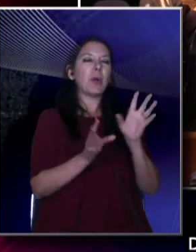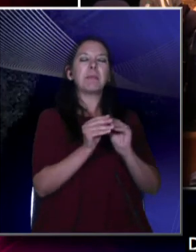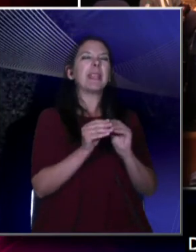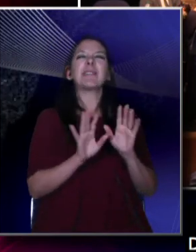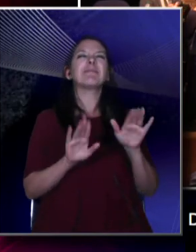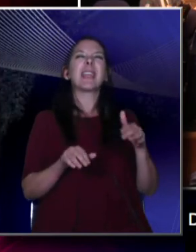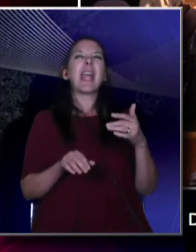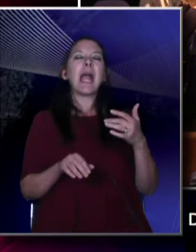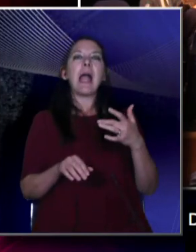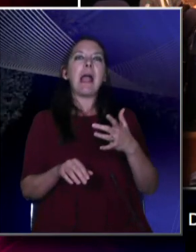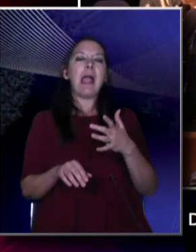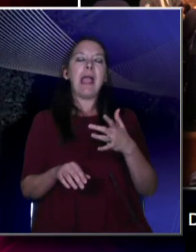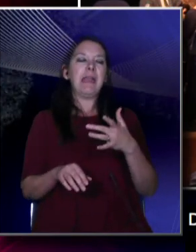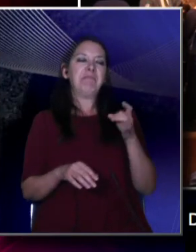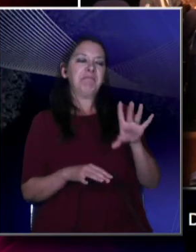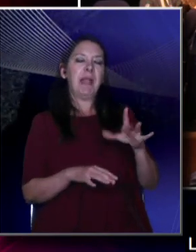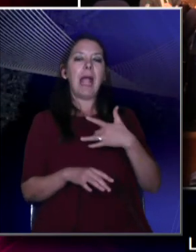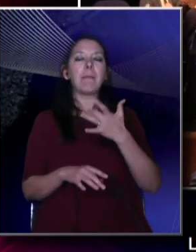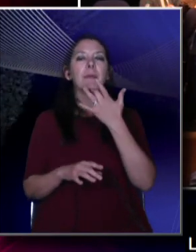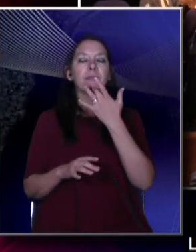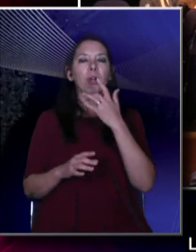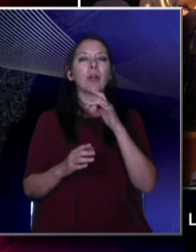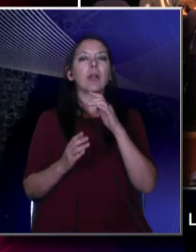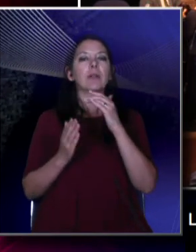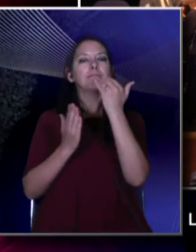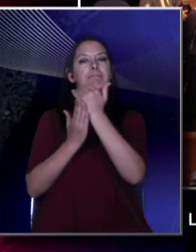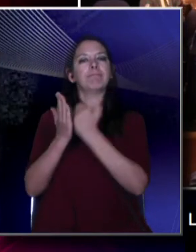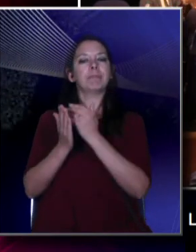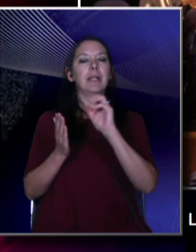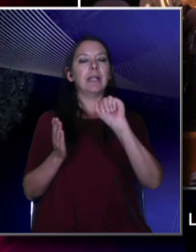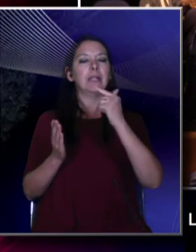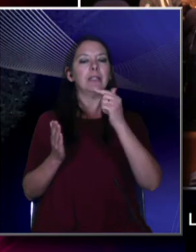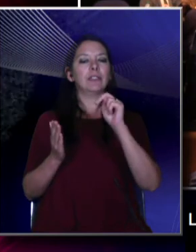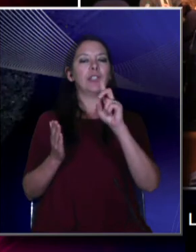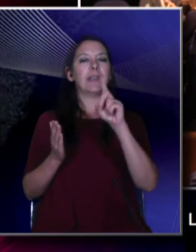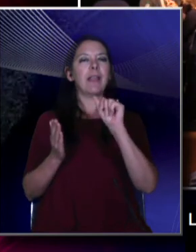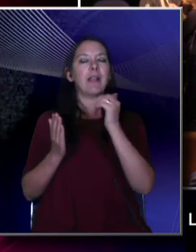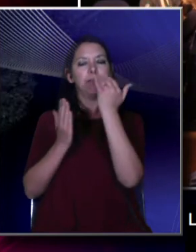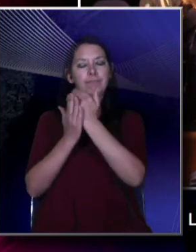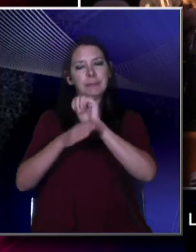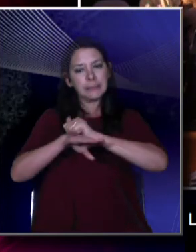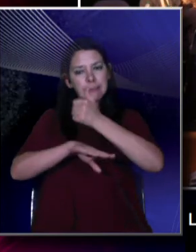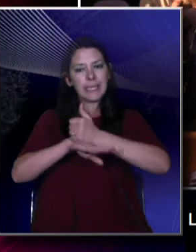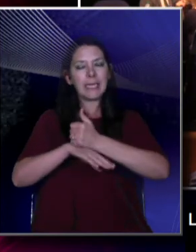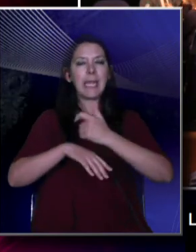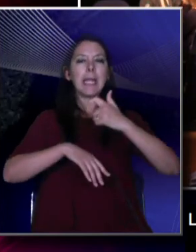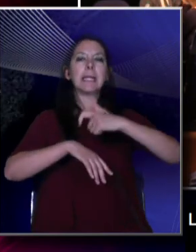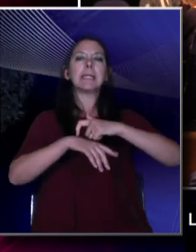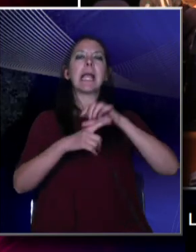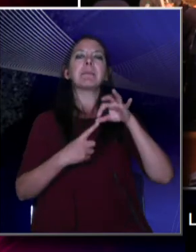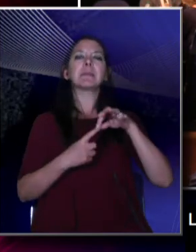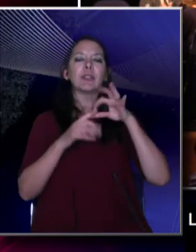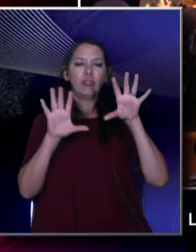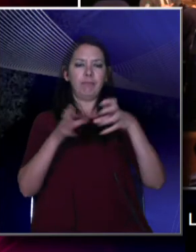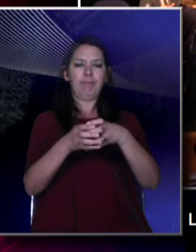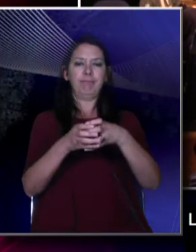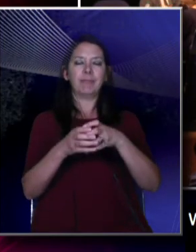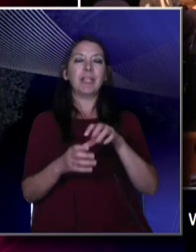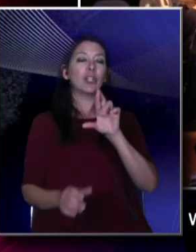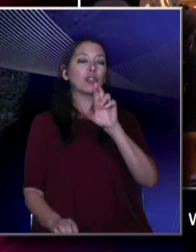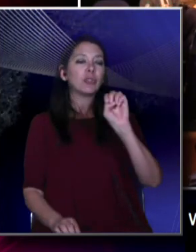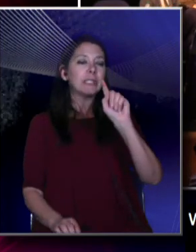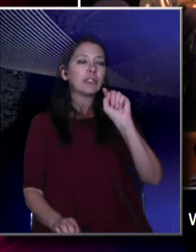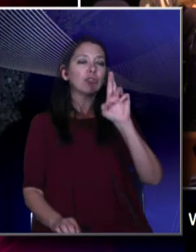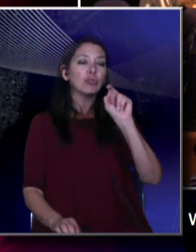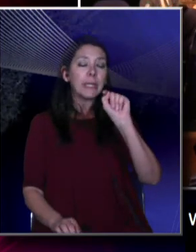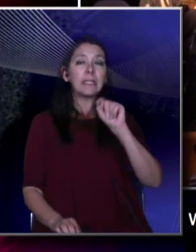would like to ask that we have time set aside for a retreat, whatever we want to call it, a work session or